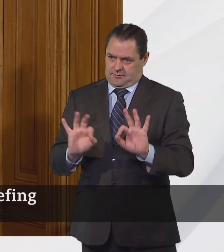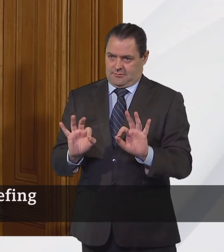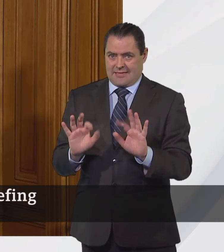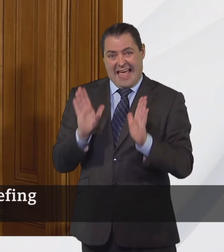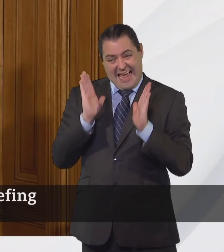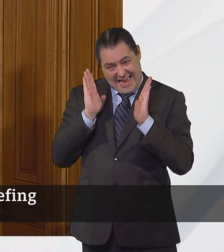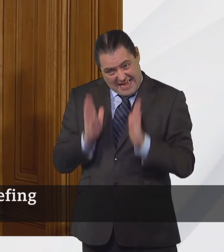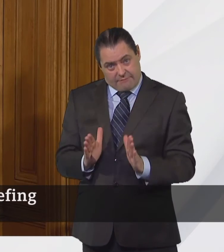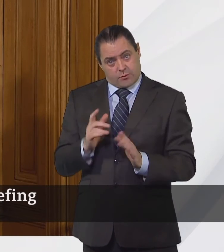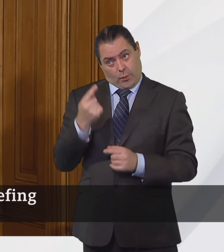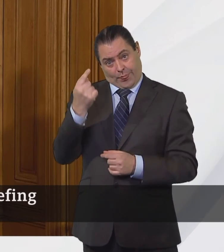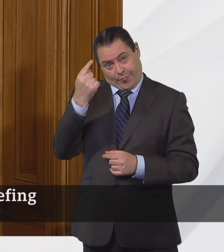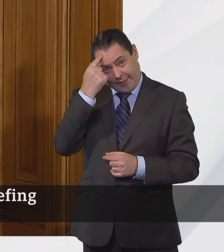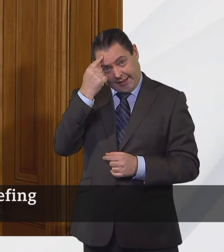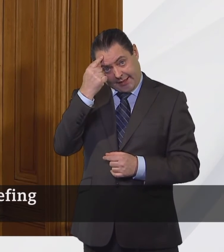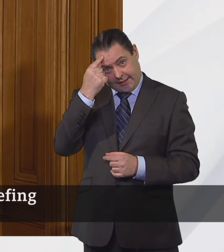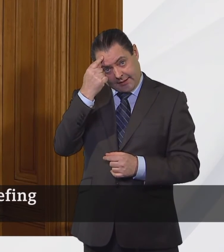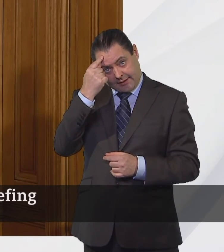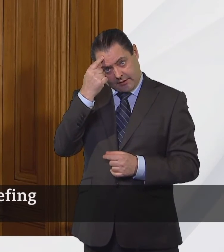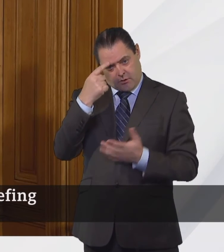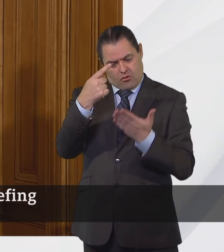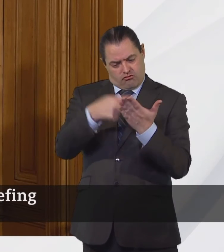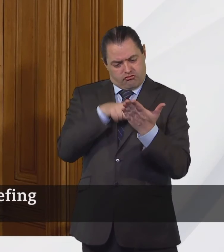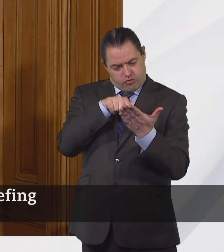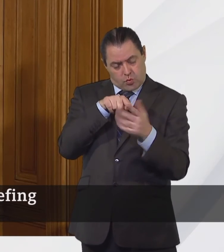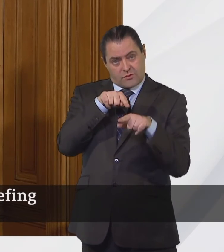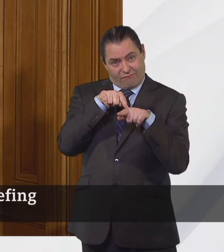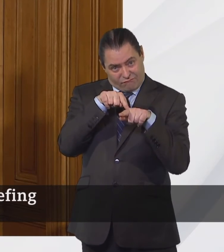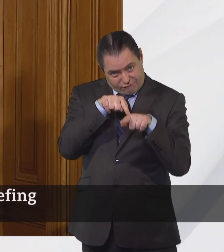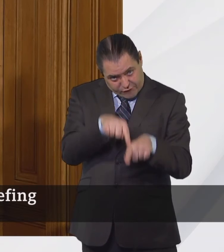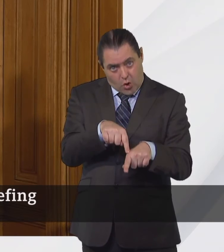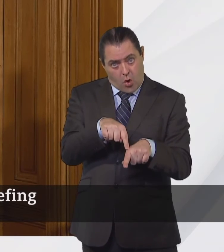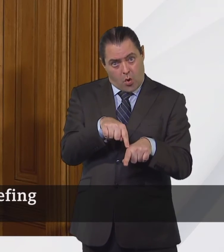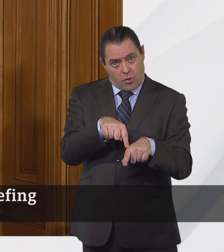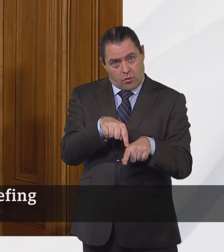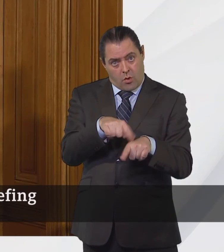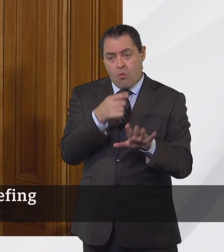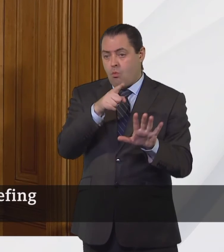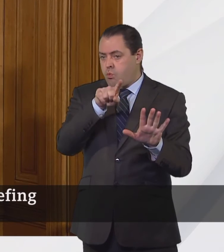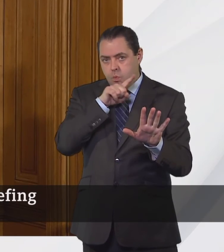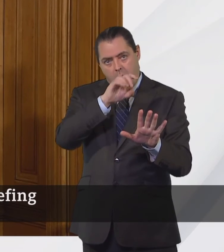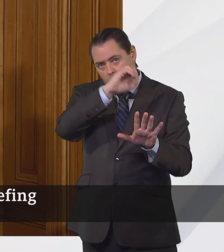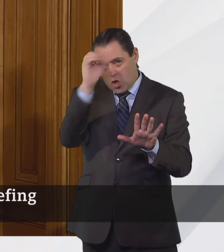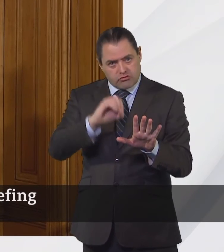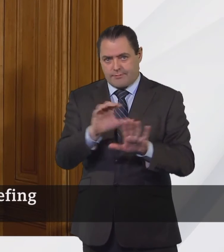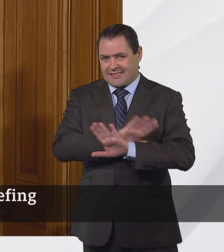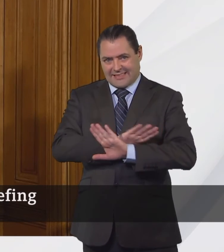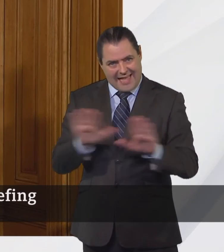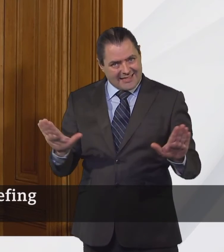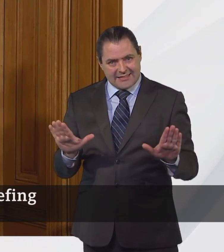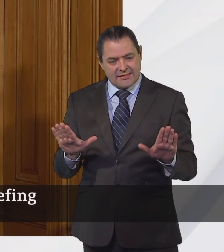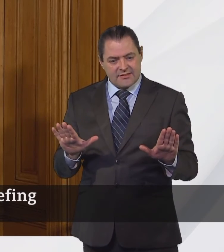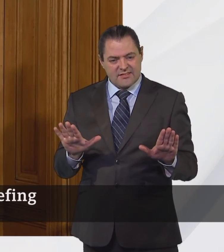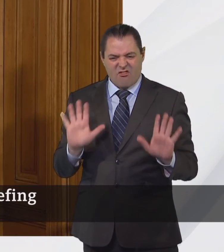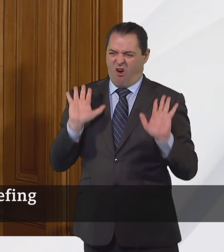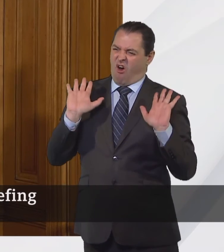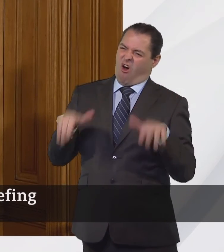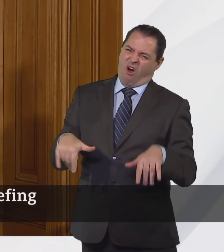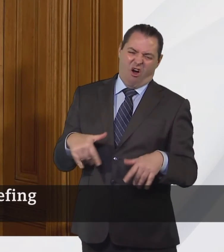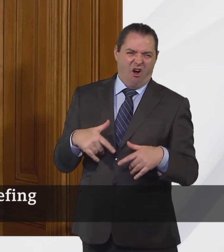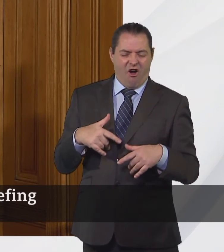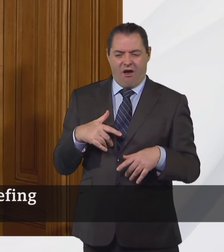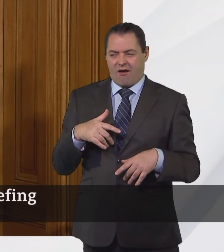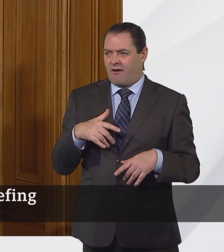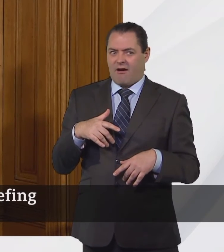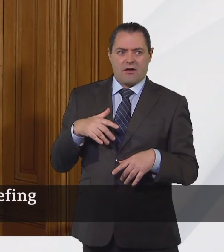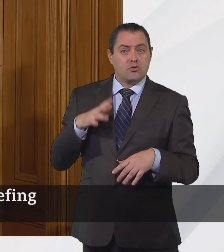very serious going into it, follow the guidance, buy into it, take it really seriously during Christmas, don't do stupid things, don't do